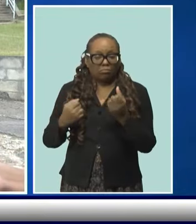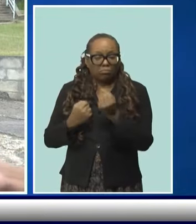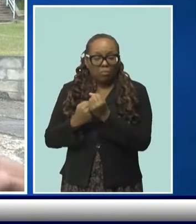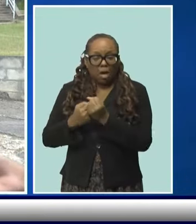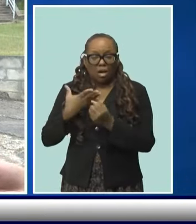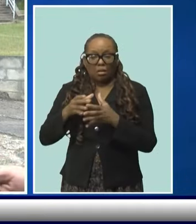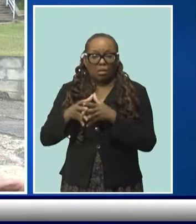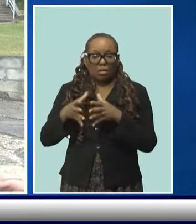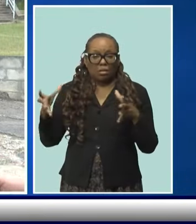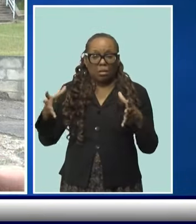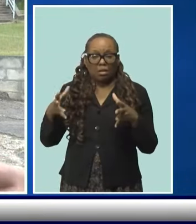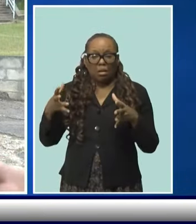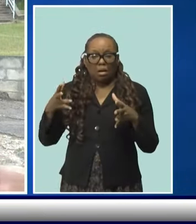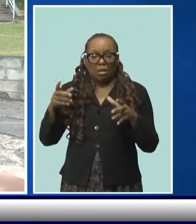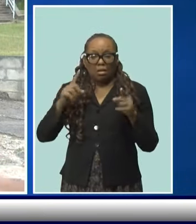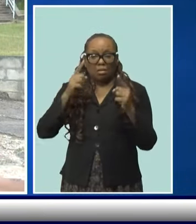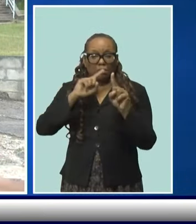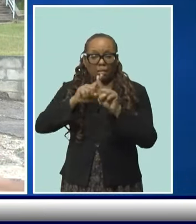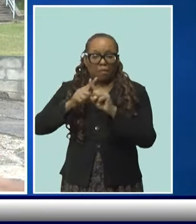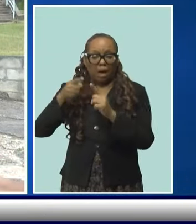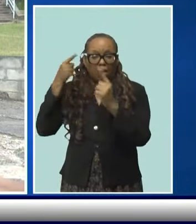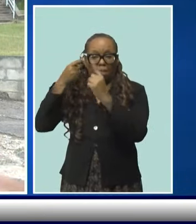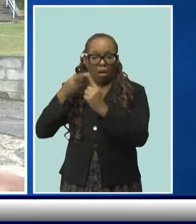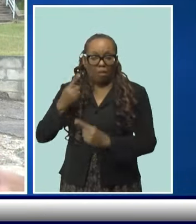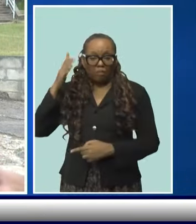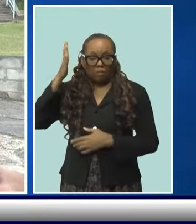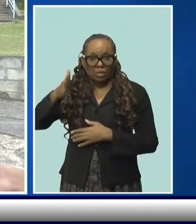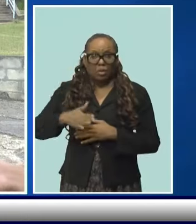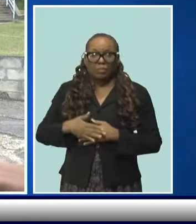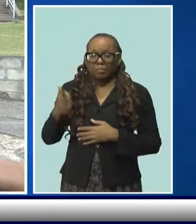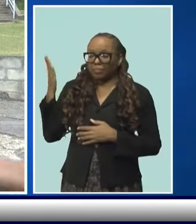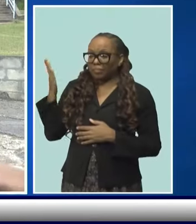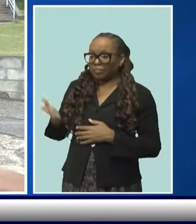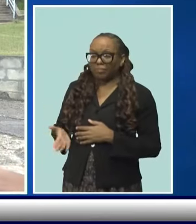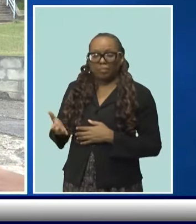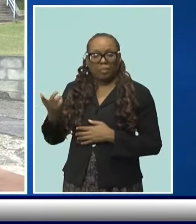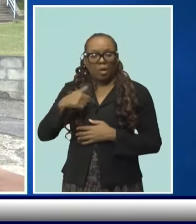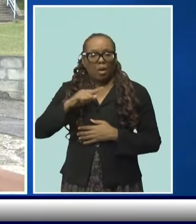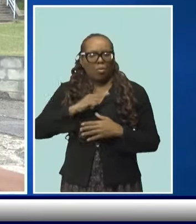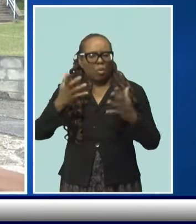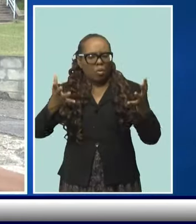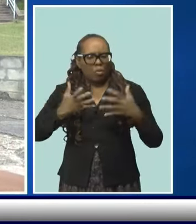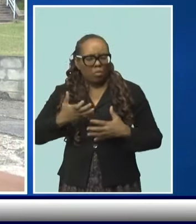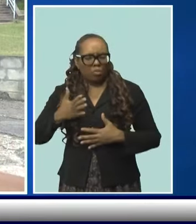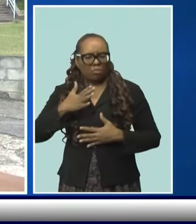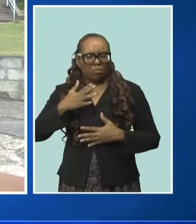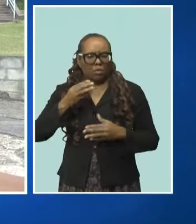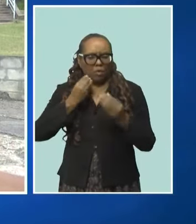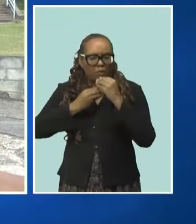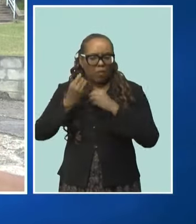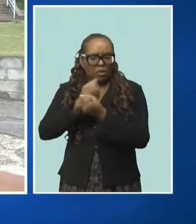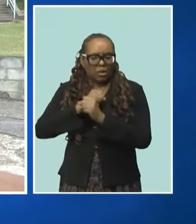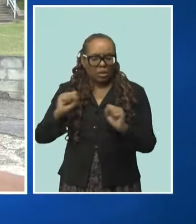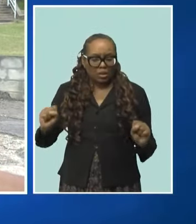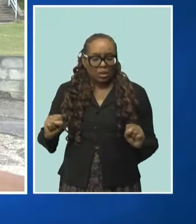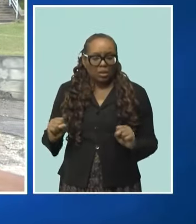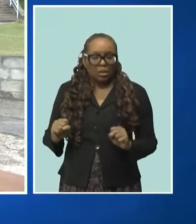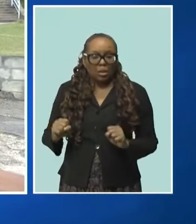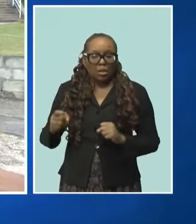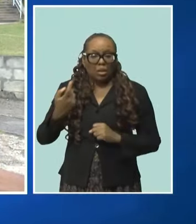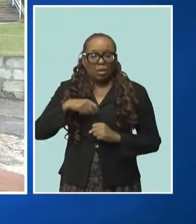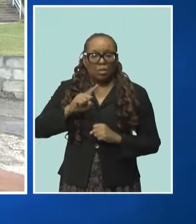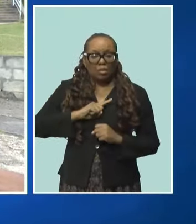security, plain and simple. And in order for us to achieve this objective, we have to look not just